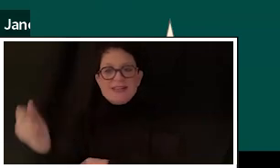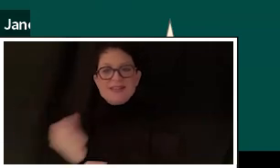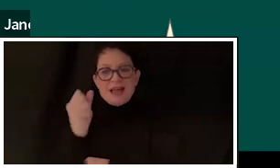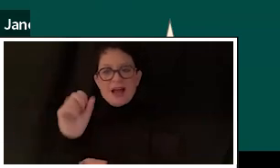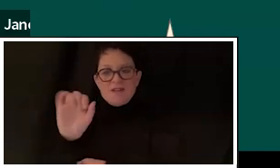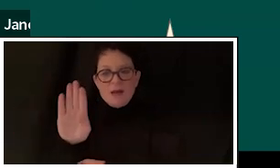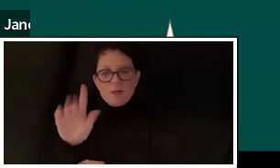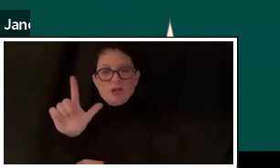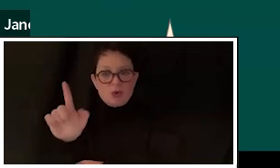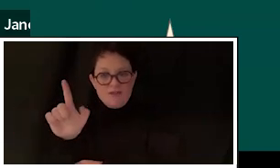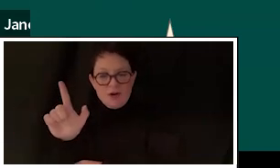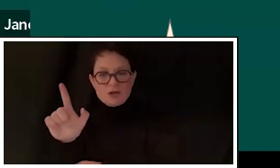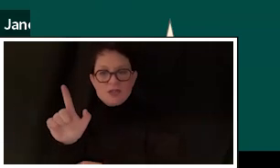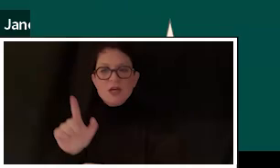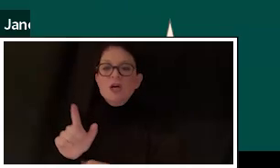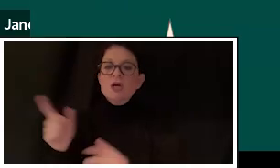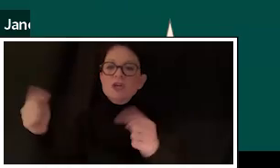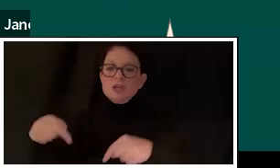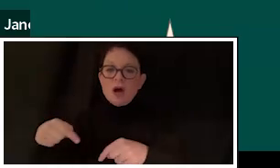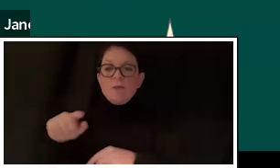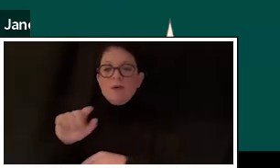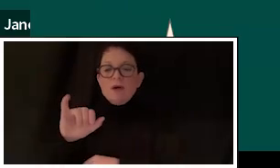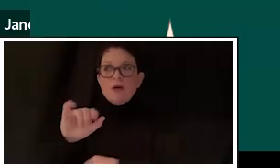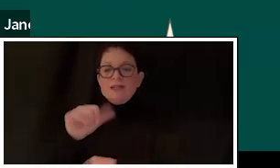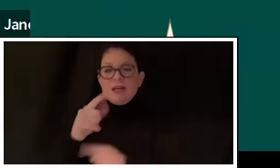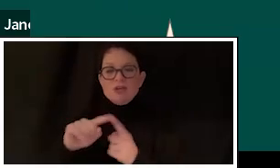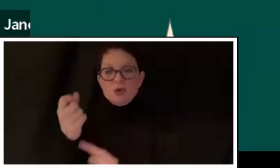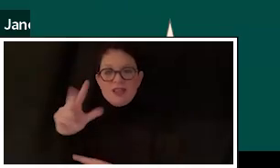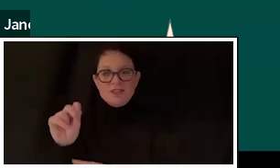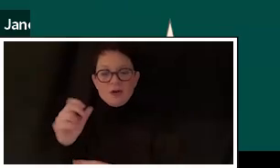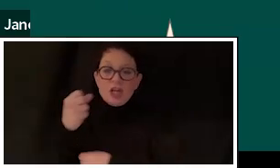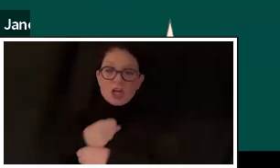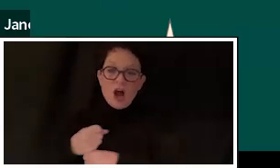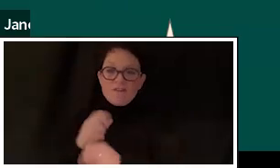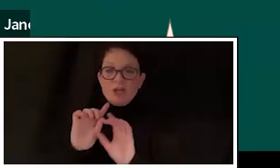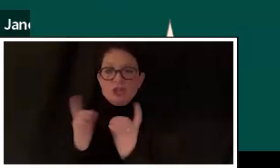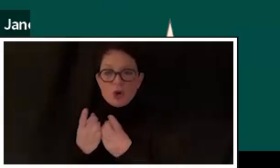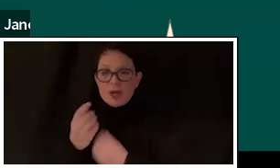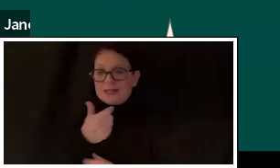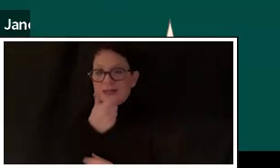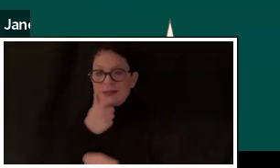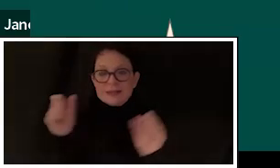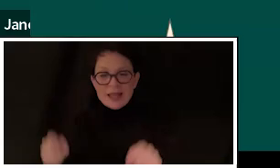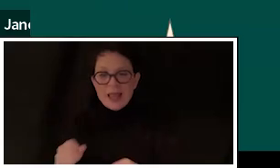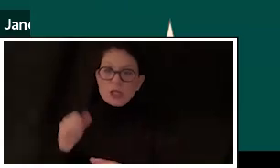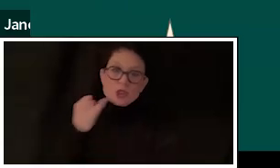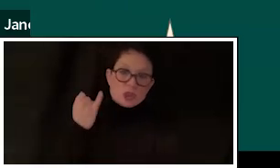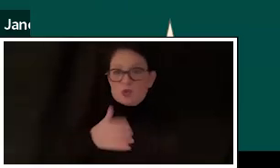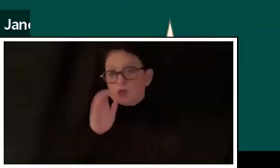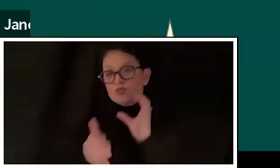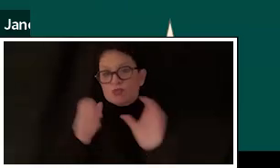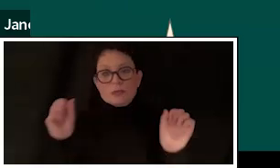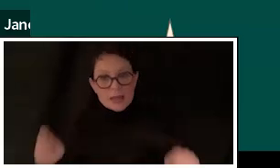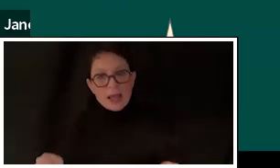February 21st. Come join us from 10 a.m. to 11:30 a.m. for coffee and donuts and juice.